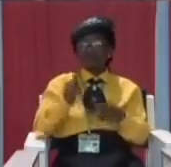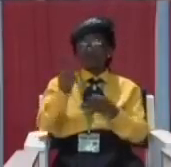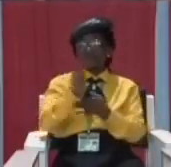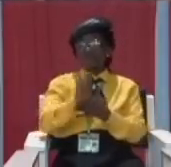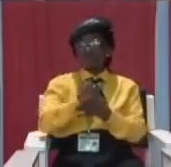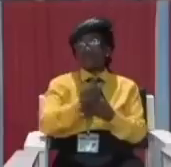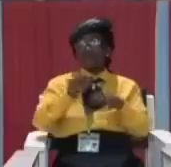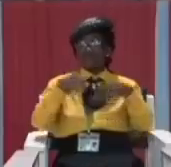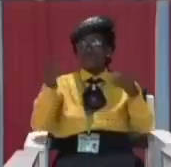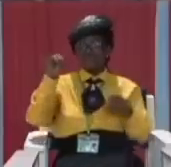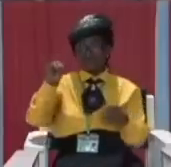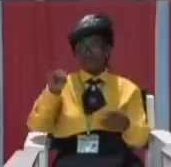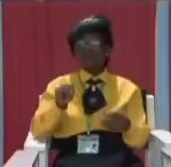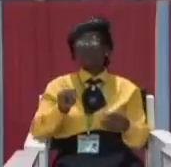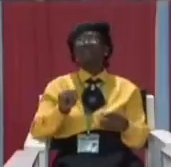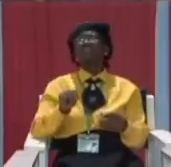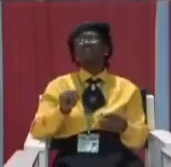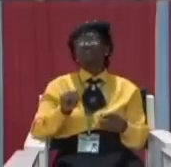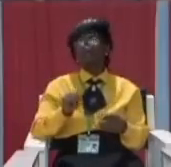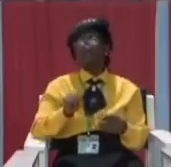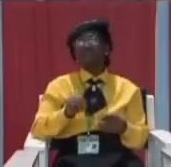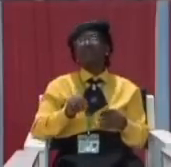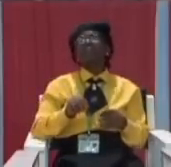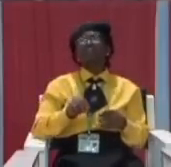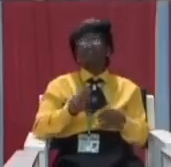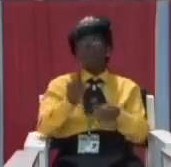wants magazine, give him magazine.